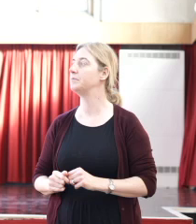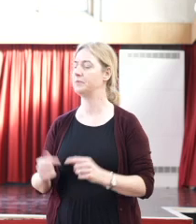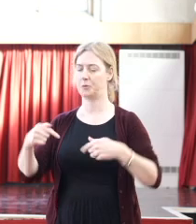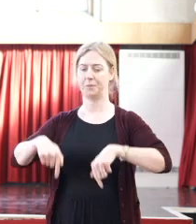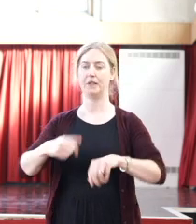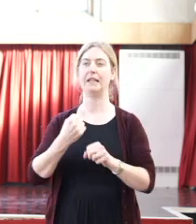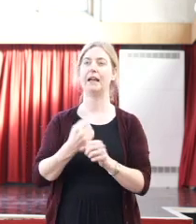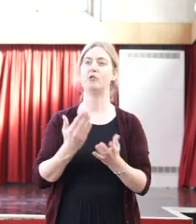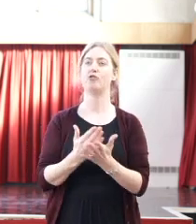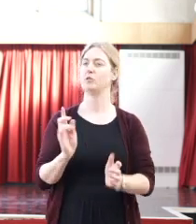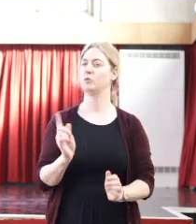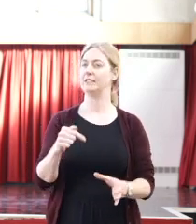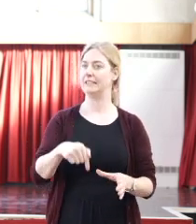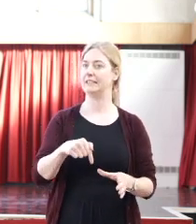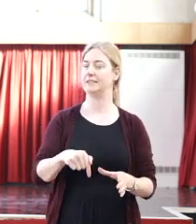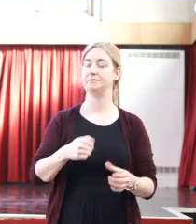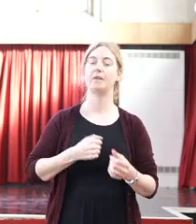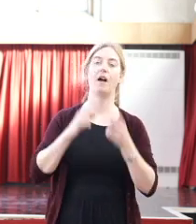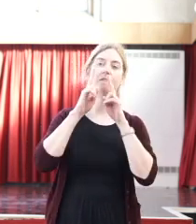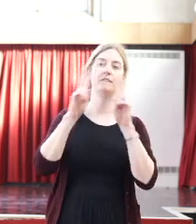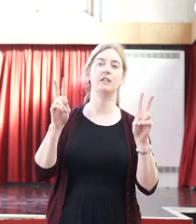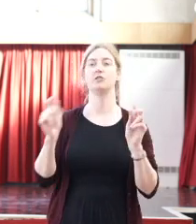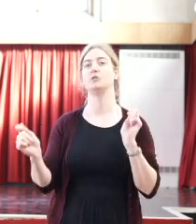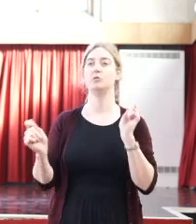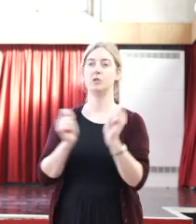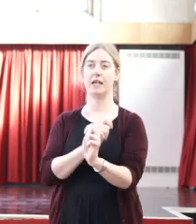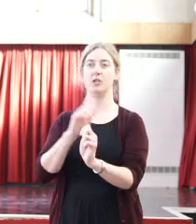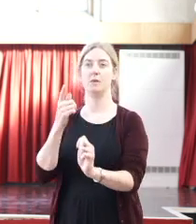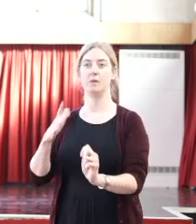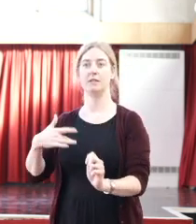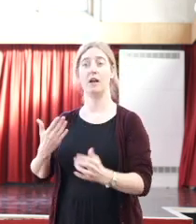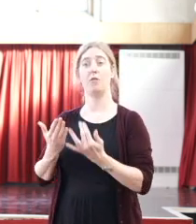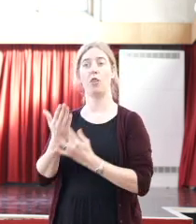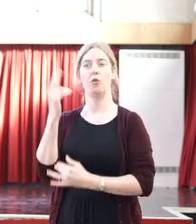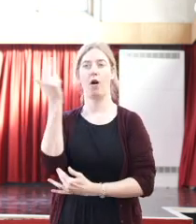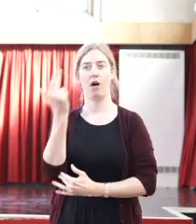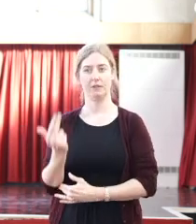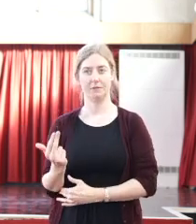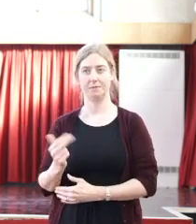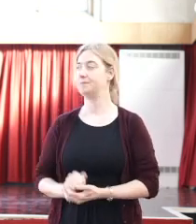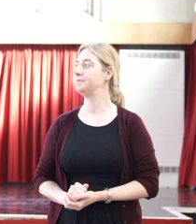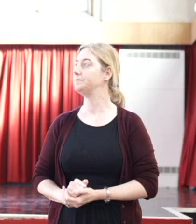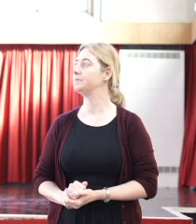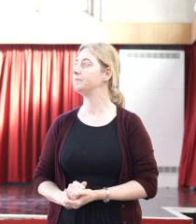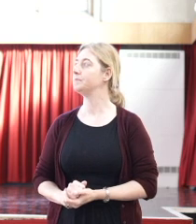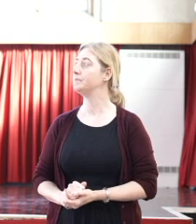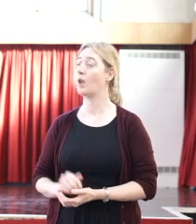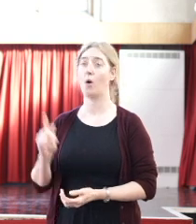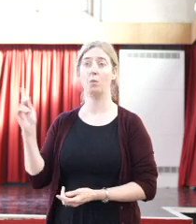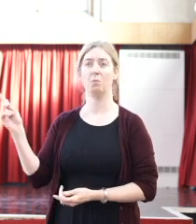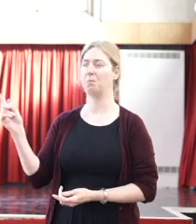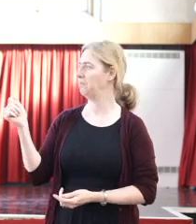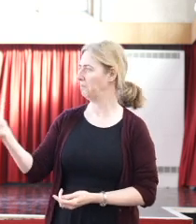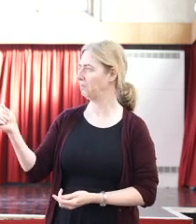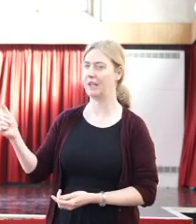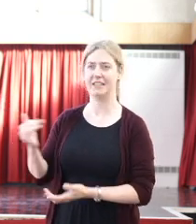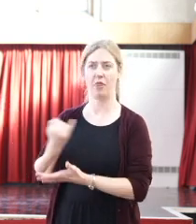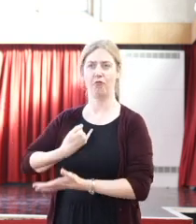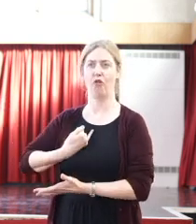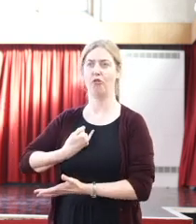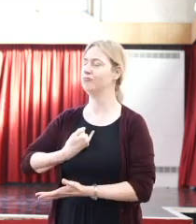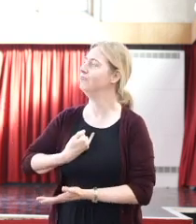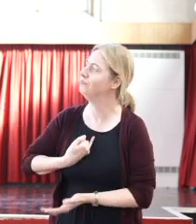Trust. Our vision to change people's lives through art. Oh, I didn't make that work properly.